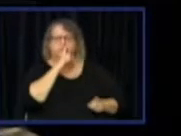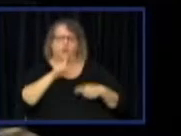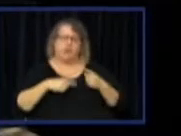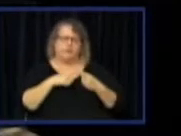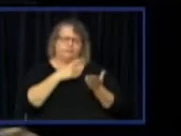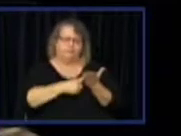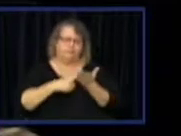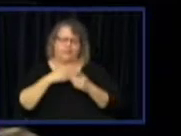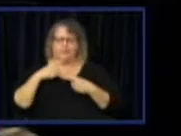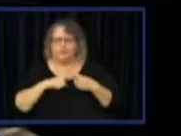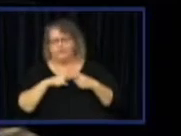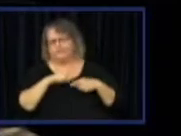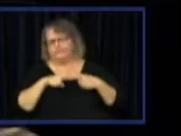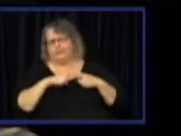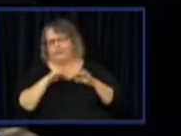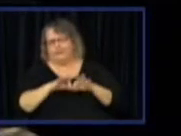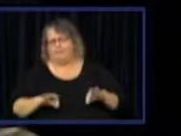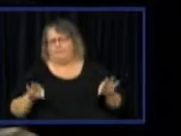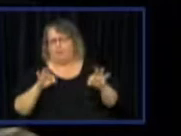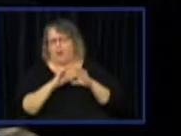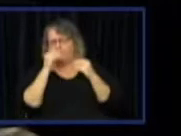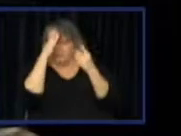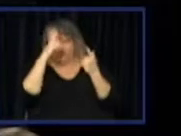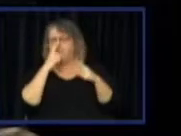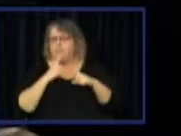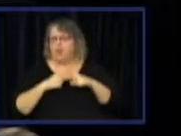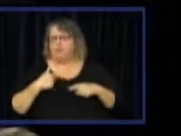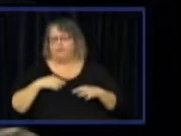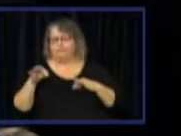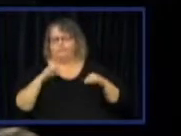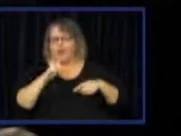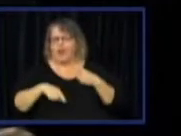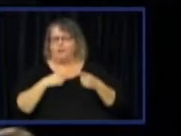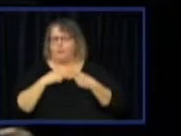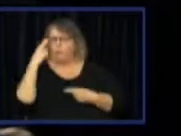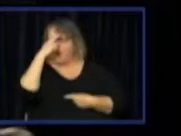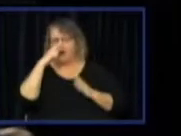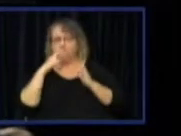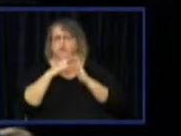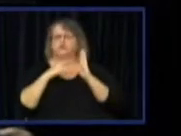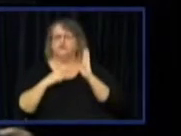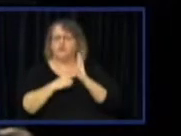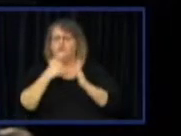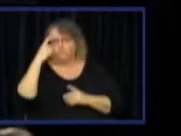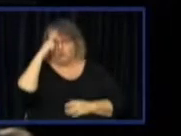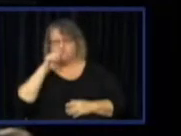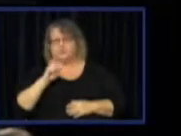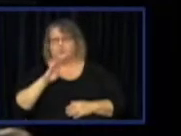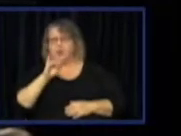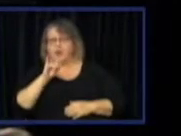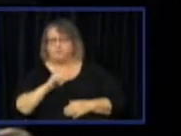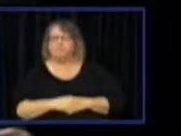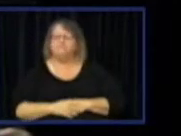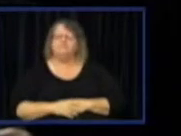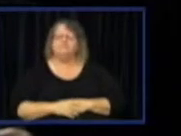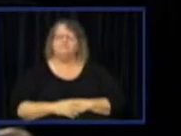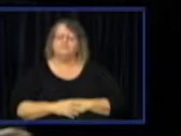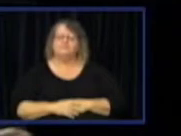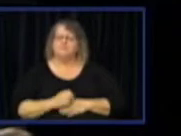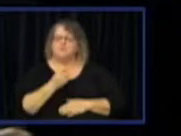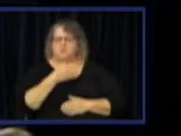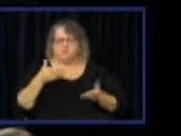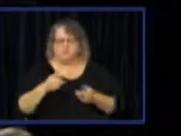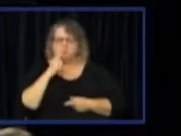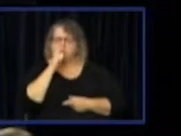of valuable information, along with my telling you a bit more about the Hawaii Neurotrauma Registry. So let me introduce a couple